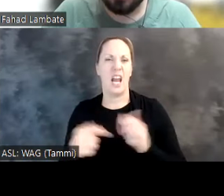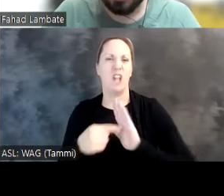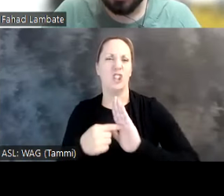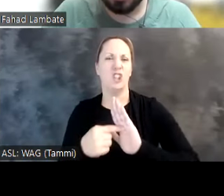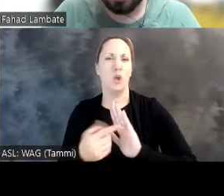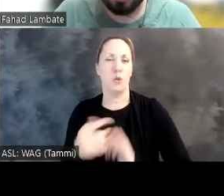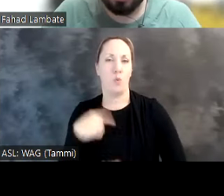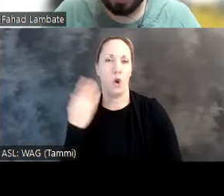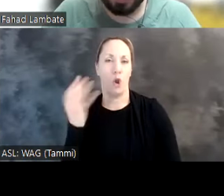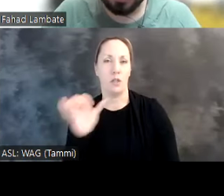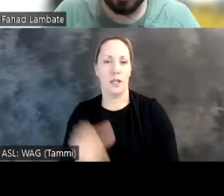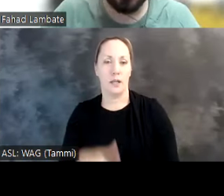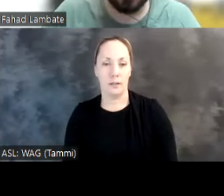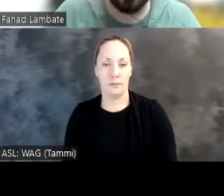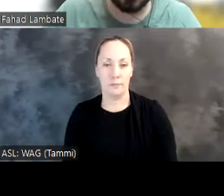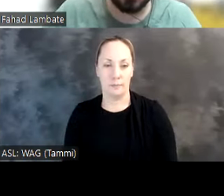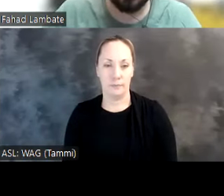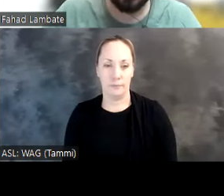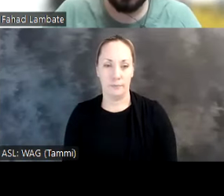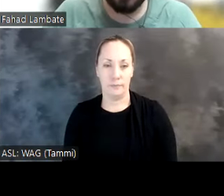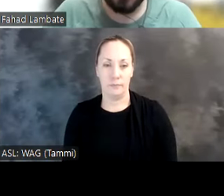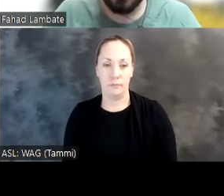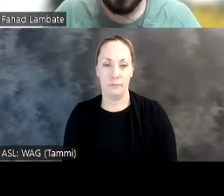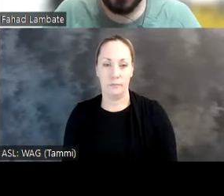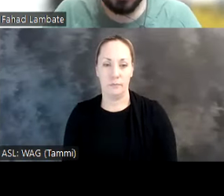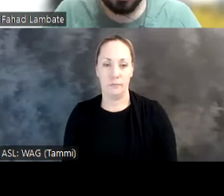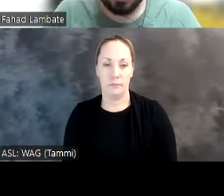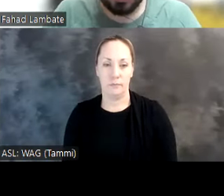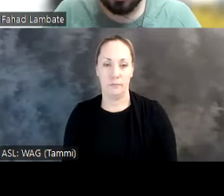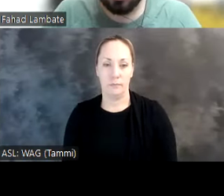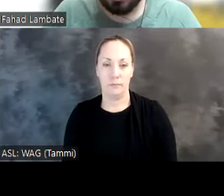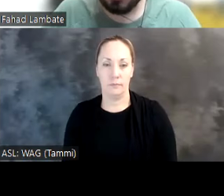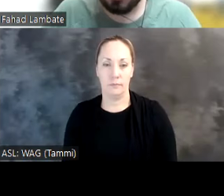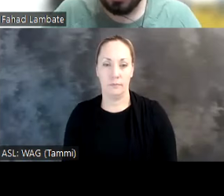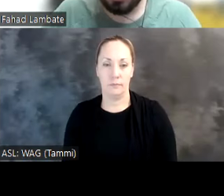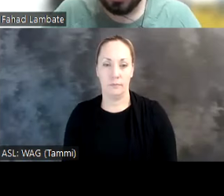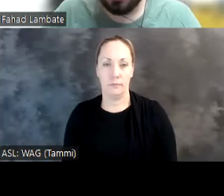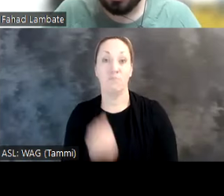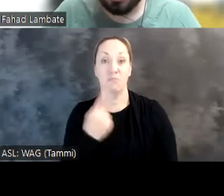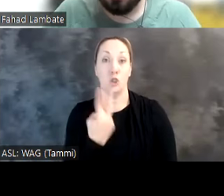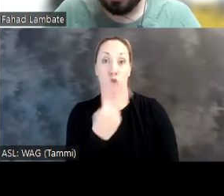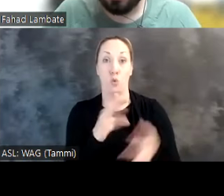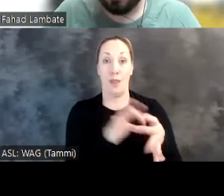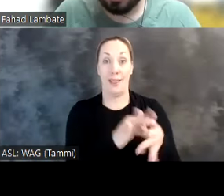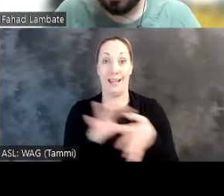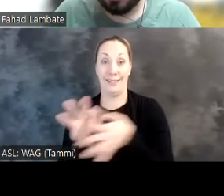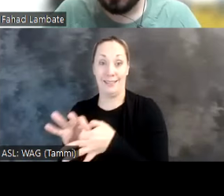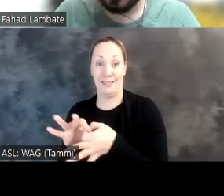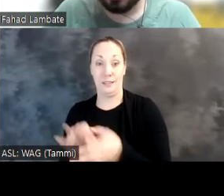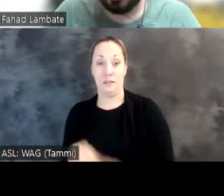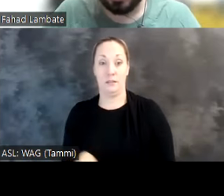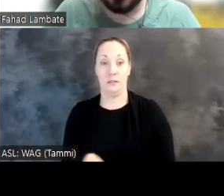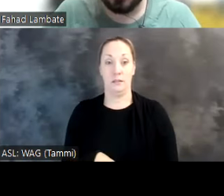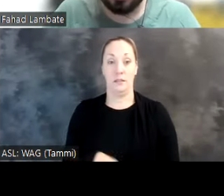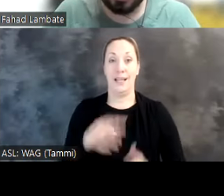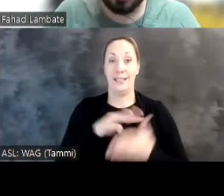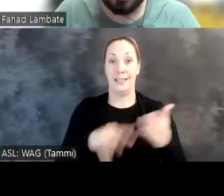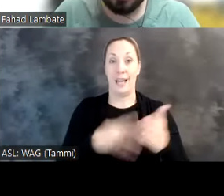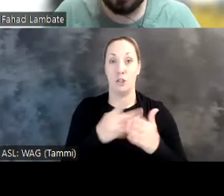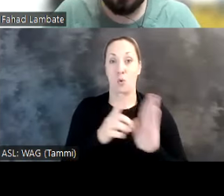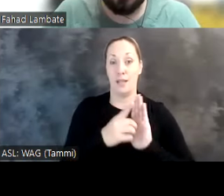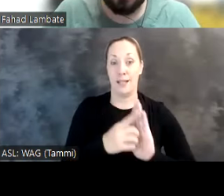as well, so we can see how it looks like. So there are two links over here, scheduler demo and login link. So as you